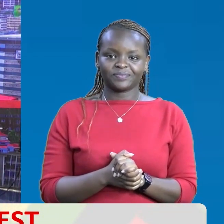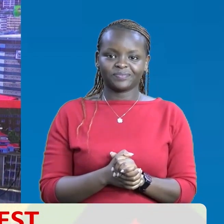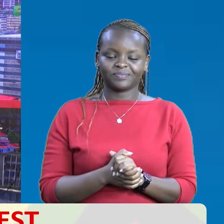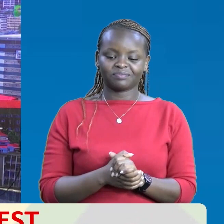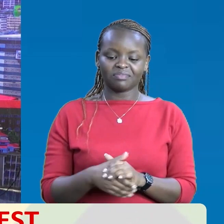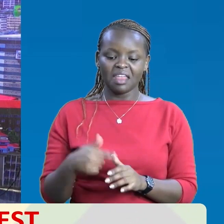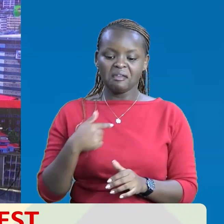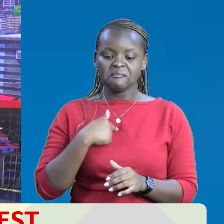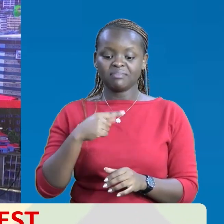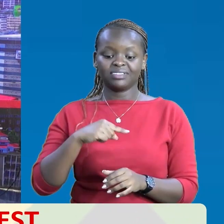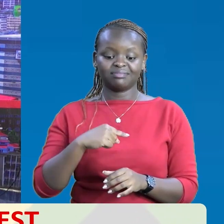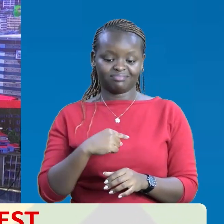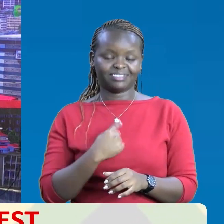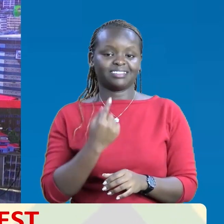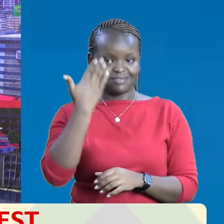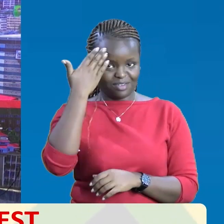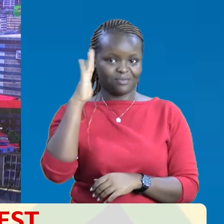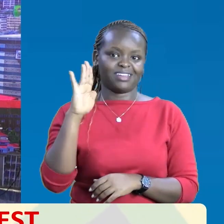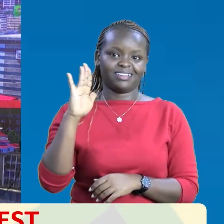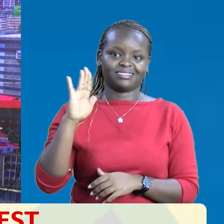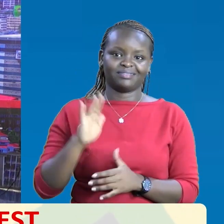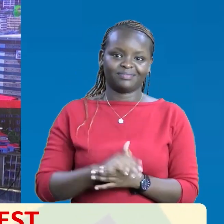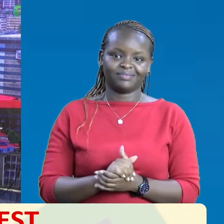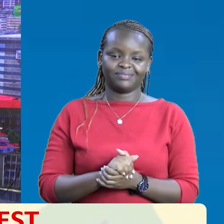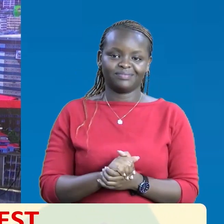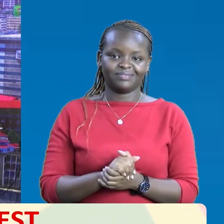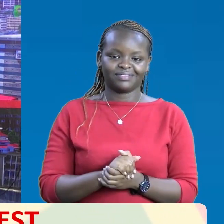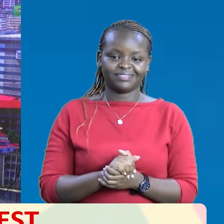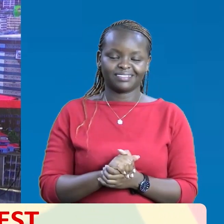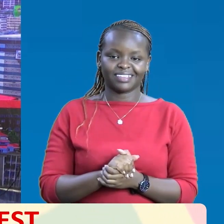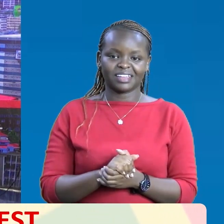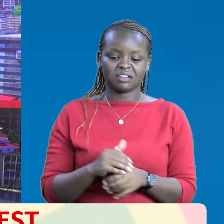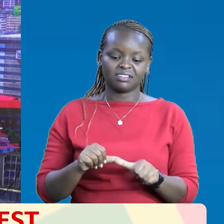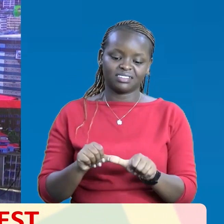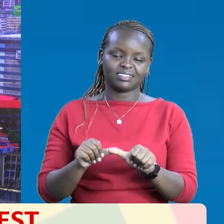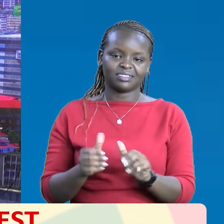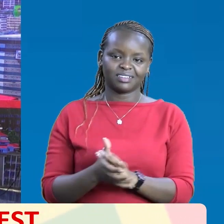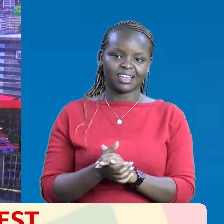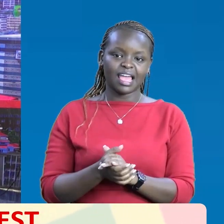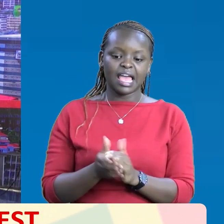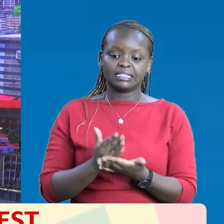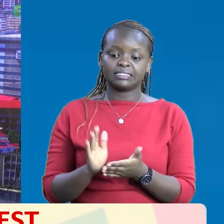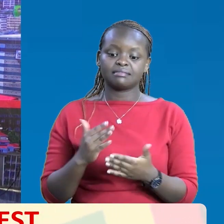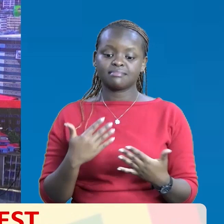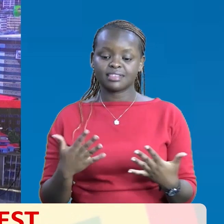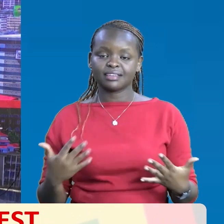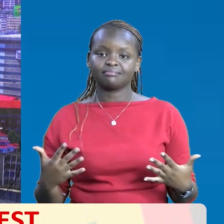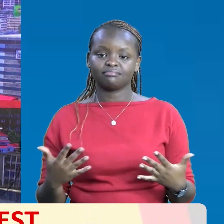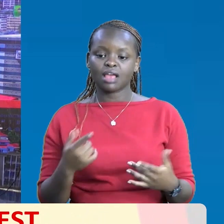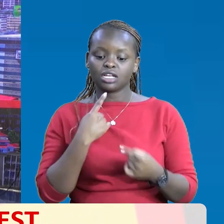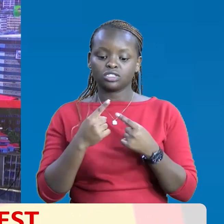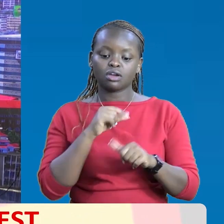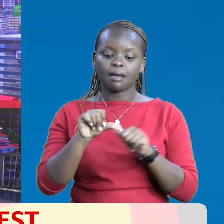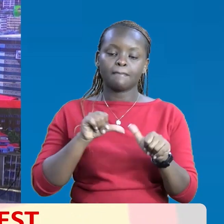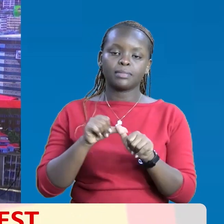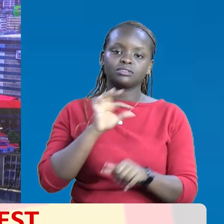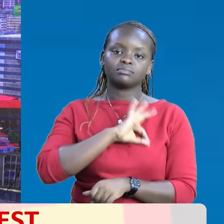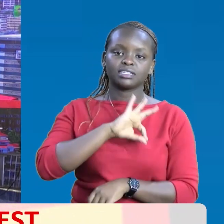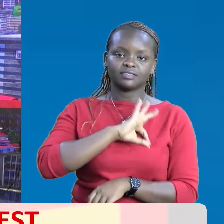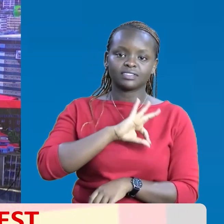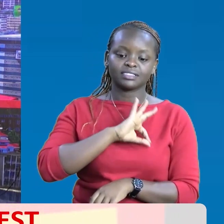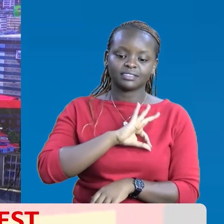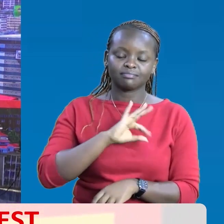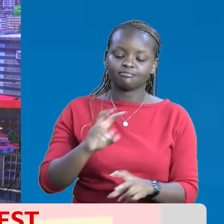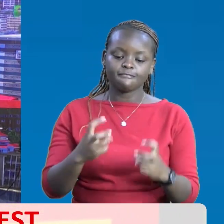mimi najitambua. Vile inafaa. Good, just go on. So that's something we'll have to talk about, those benefits. Zenye pia viewer